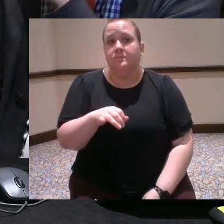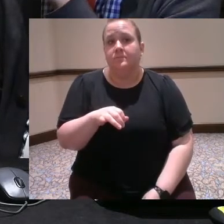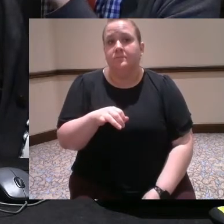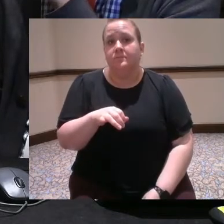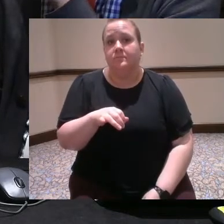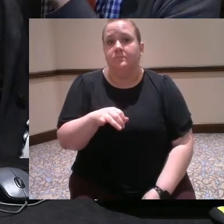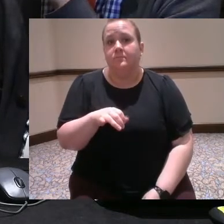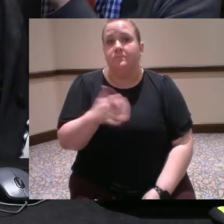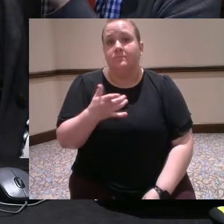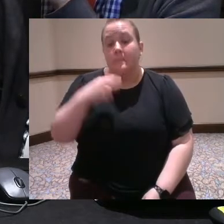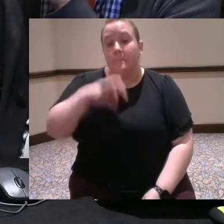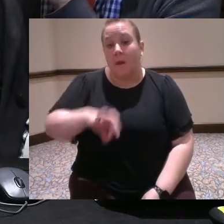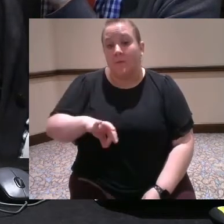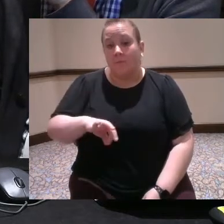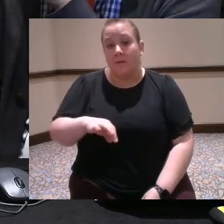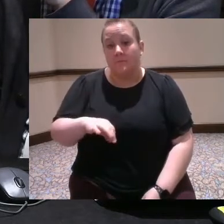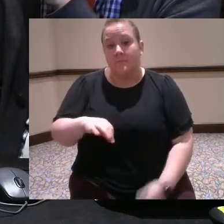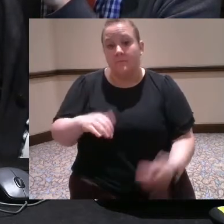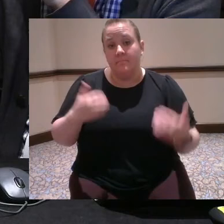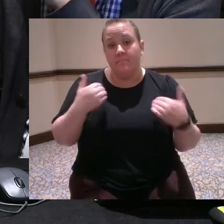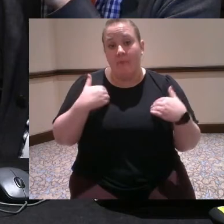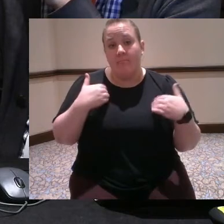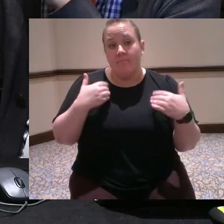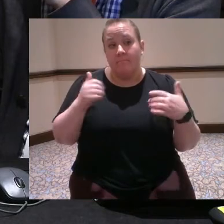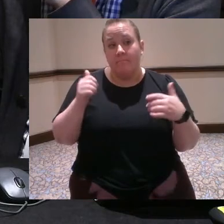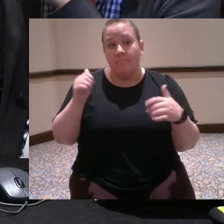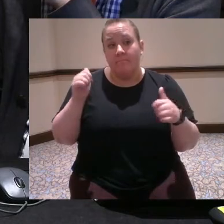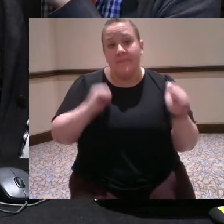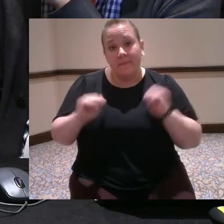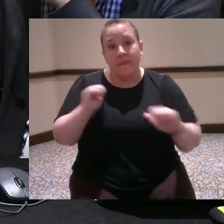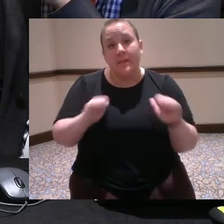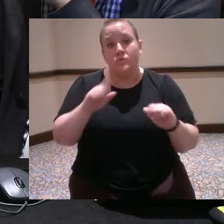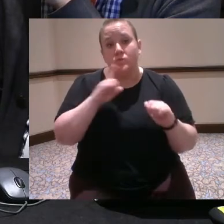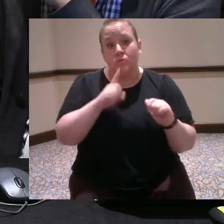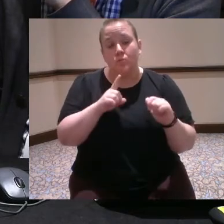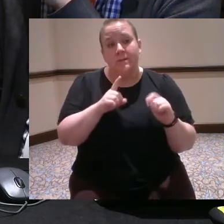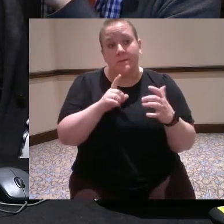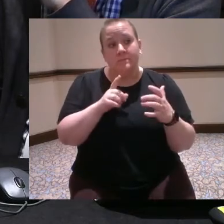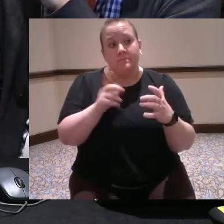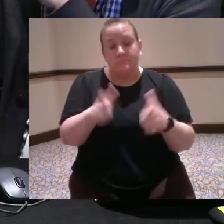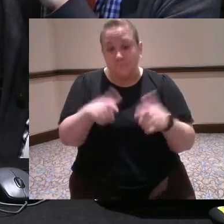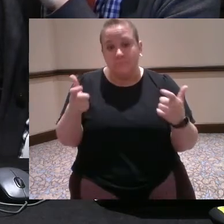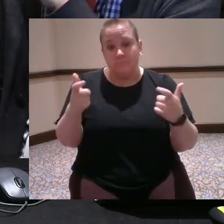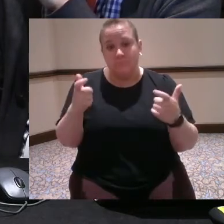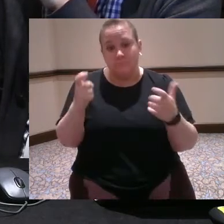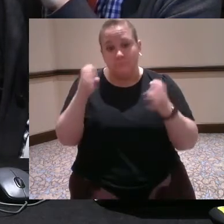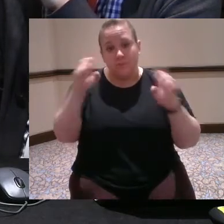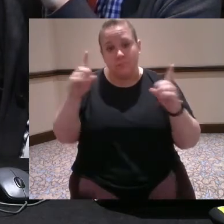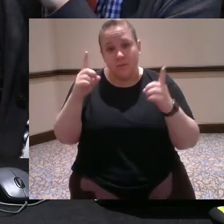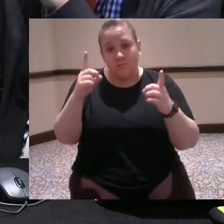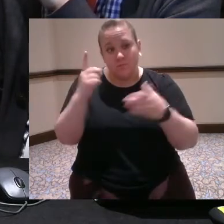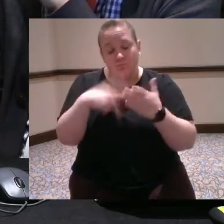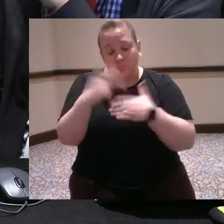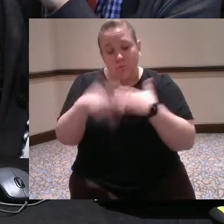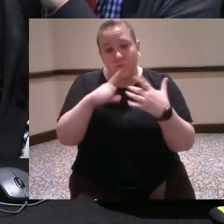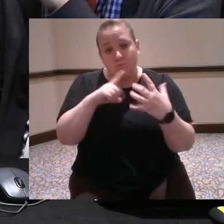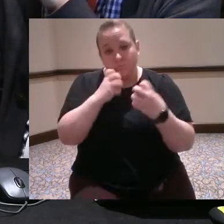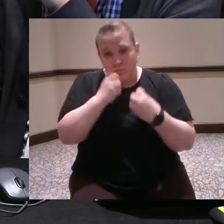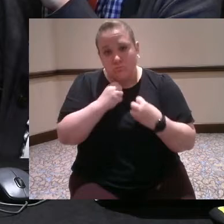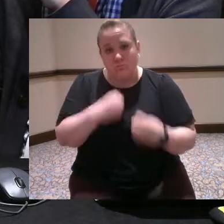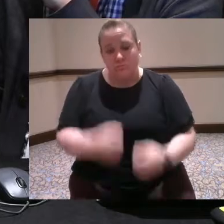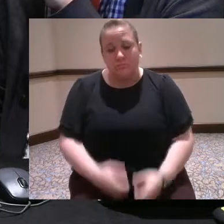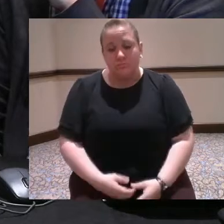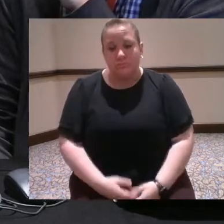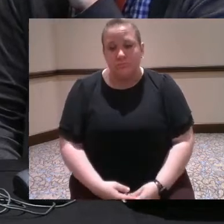a benefit of having theaters that with caring and robust education programs. So.